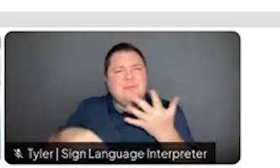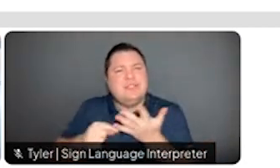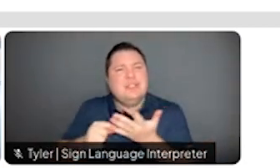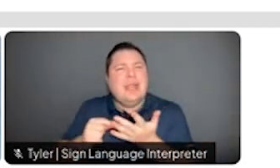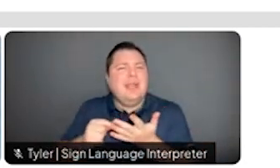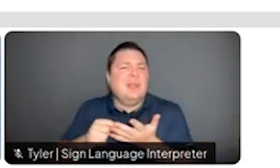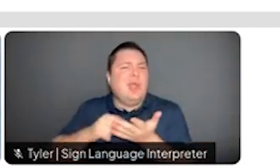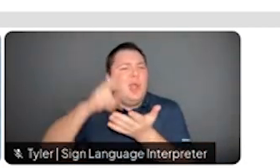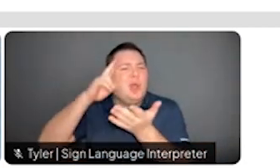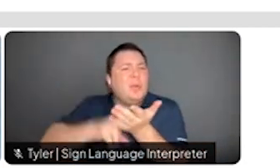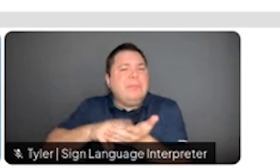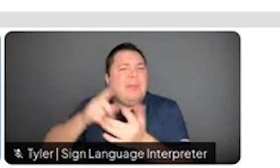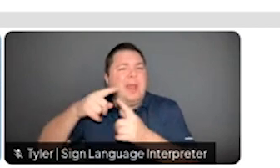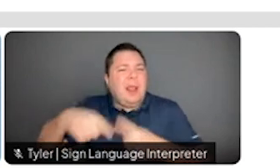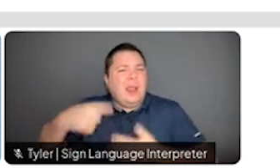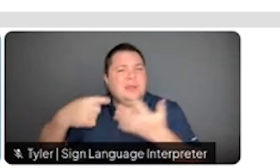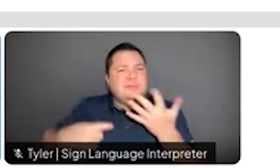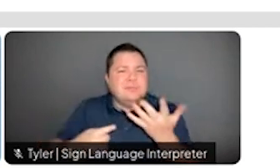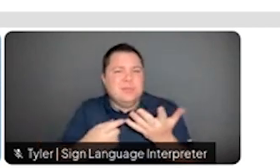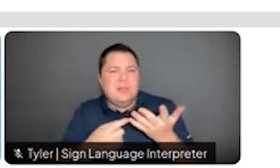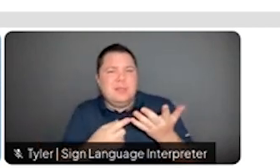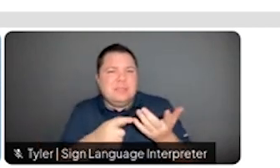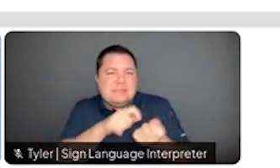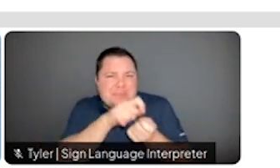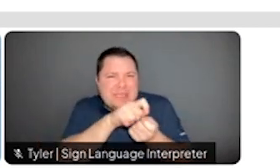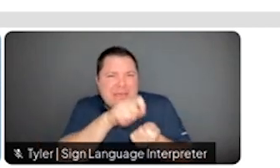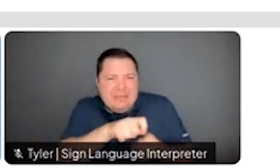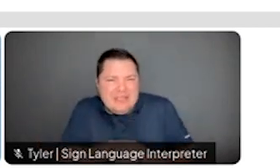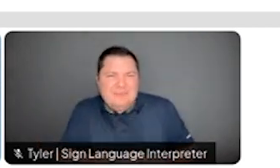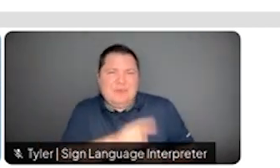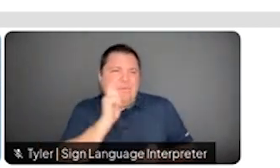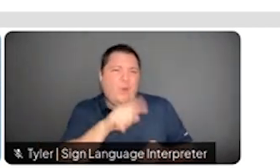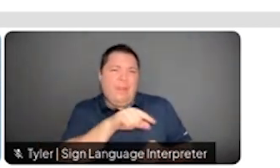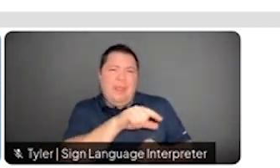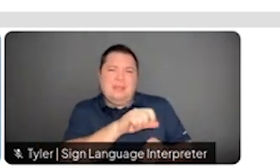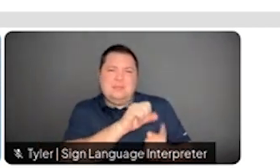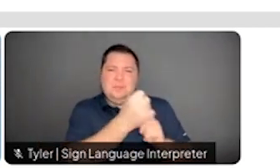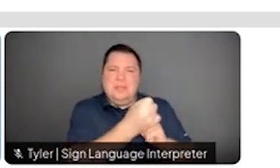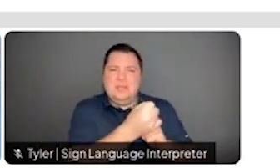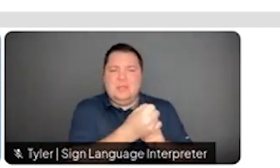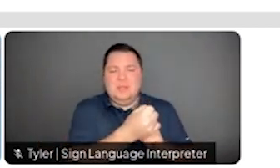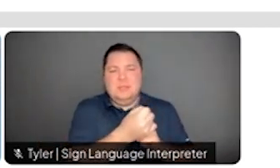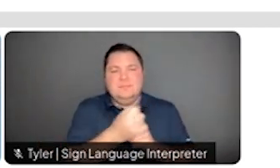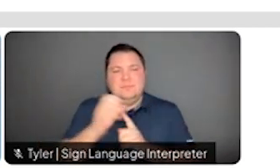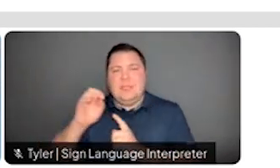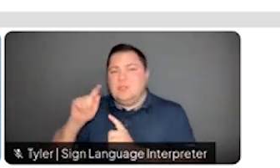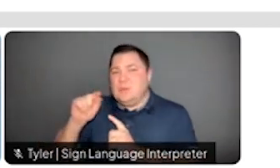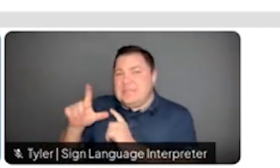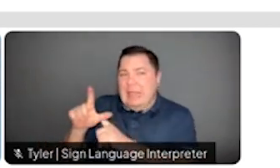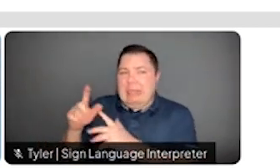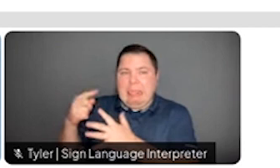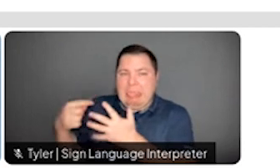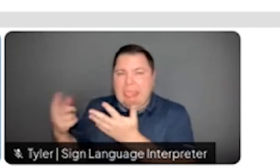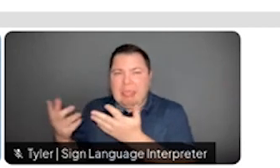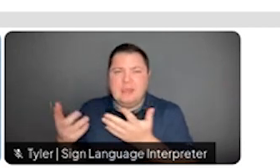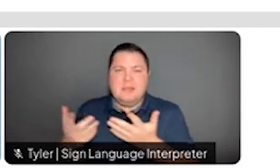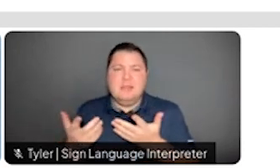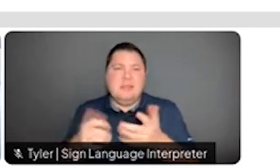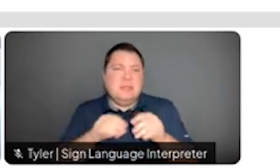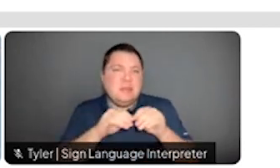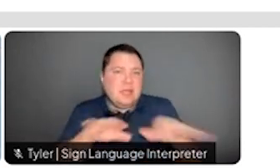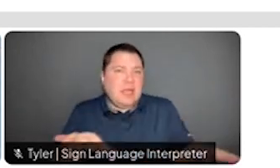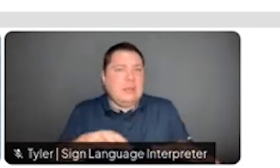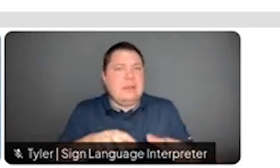that required extreme detail to model precisely into Excel, a wide variety of ways in which you can allocate the distribution's payout amounts,